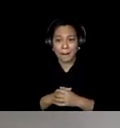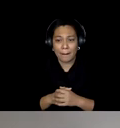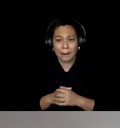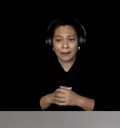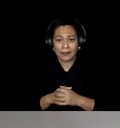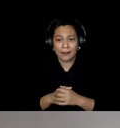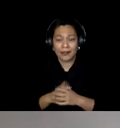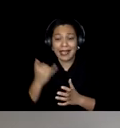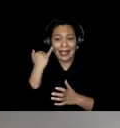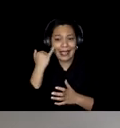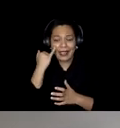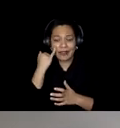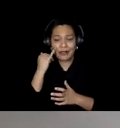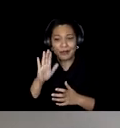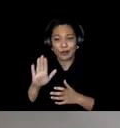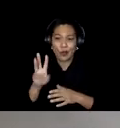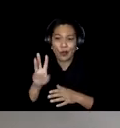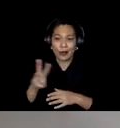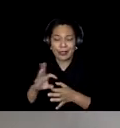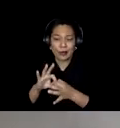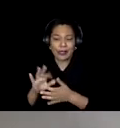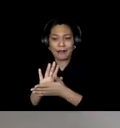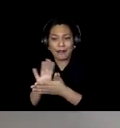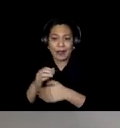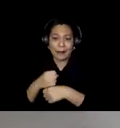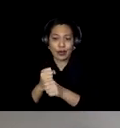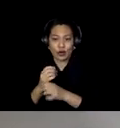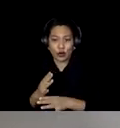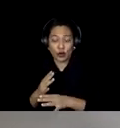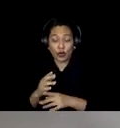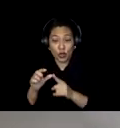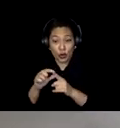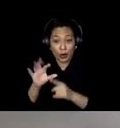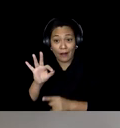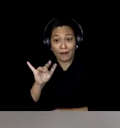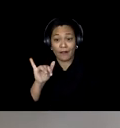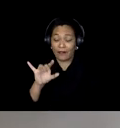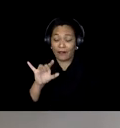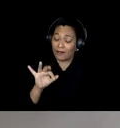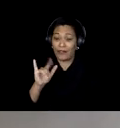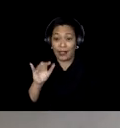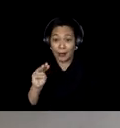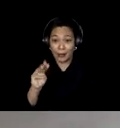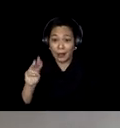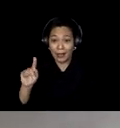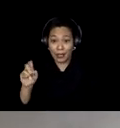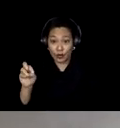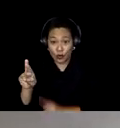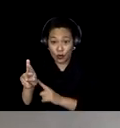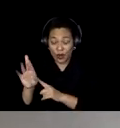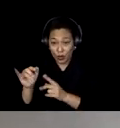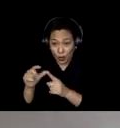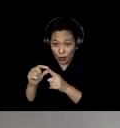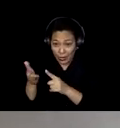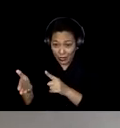if it's a filmmaker portfolio, are the words filmmaker in there, for example, is it relevant to what's on your page?